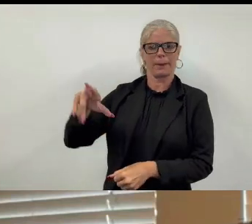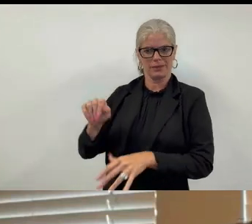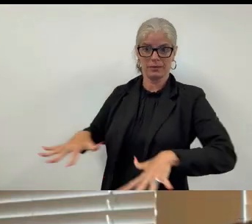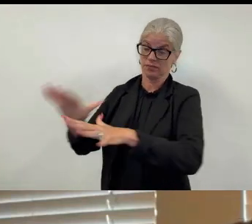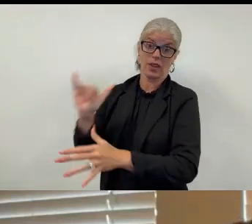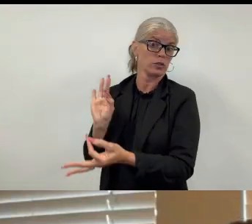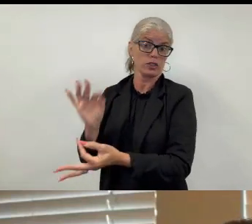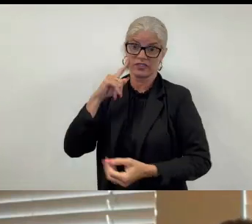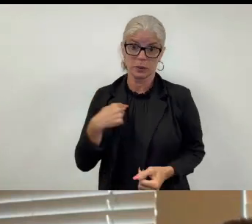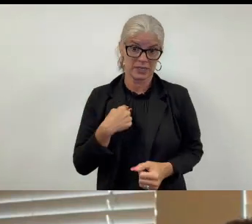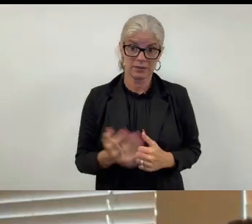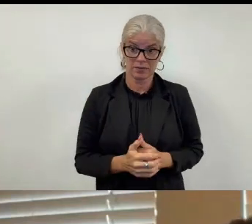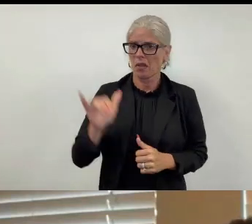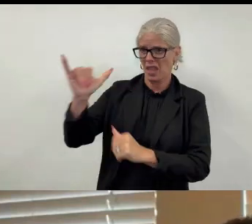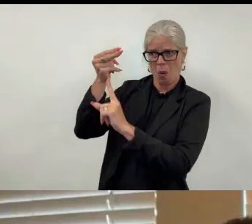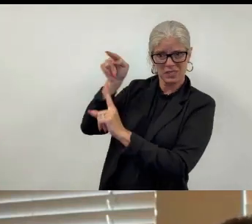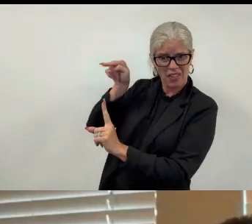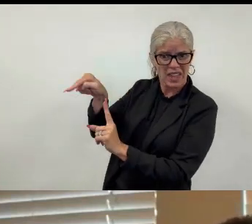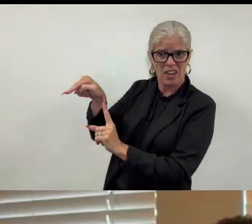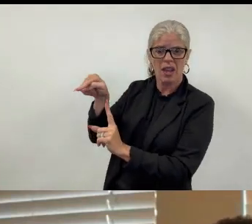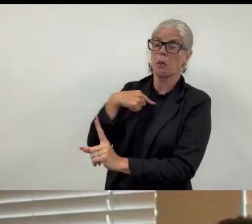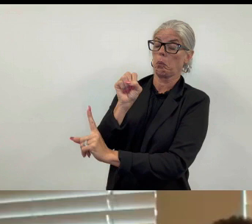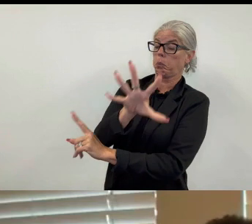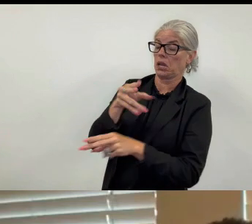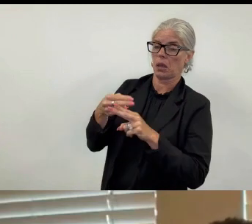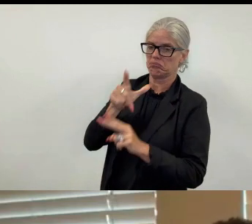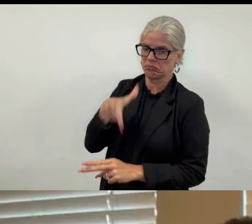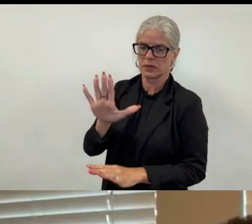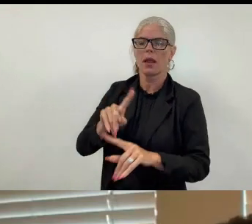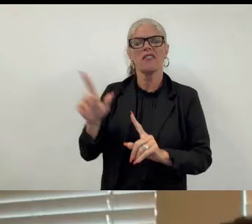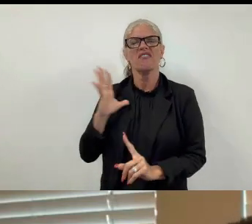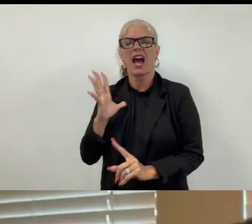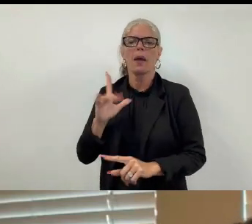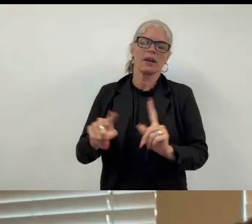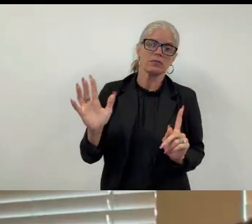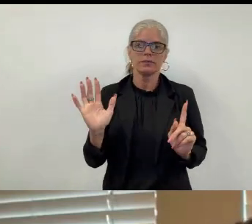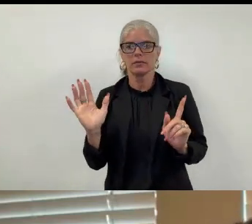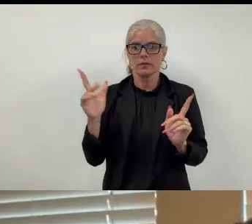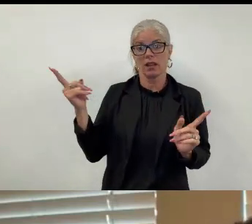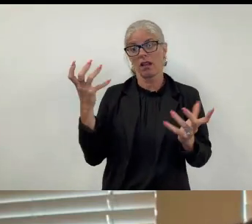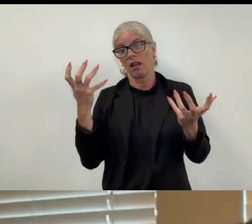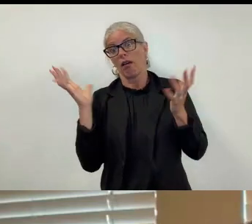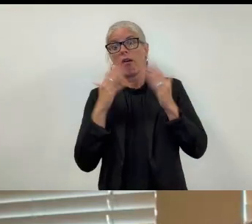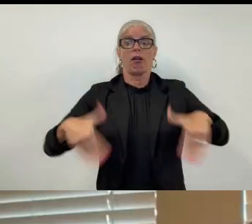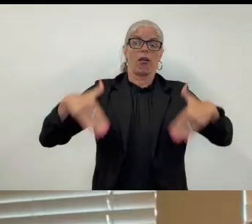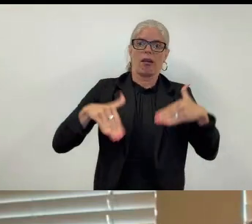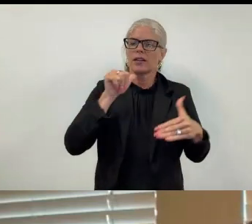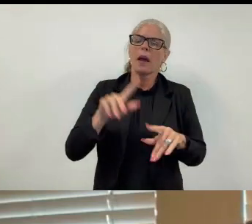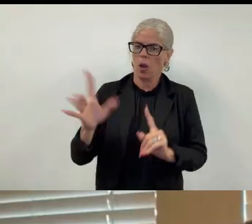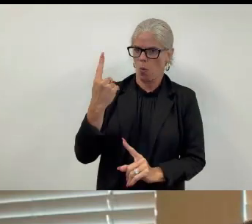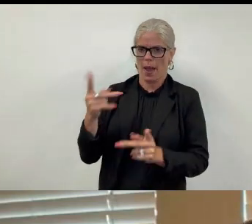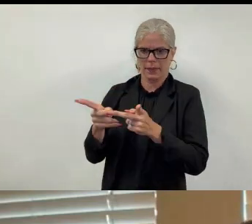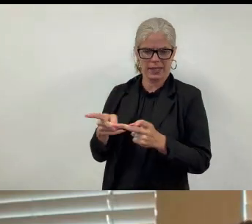then the particular resort, I don't feel the need to name it because again, it was fine. It wasn't anything incredible, but one reference that I